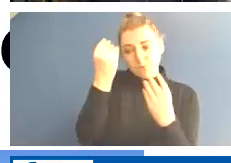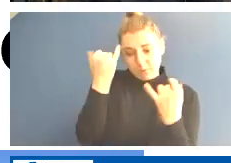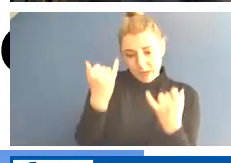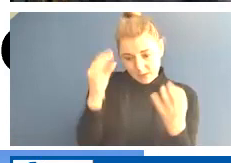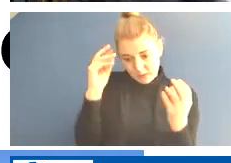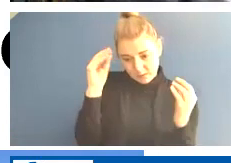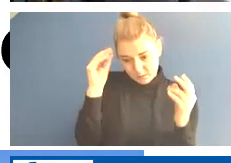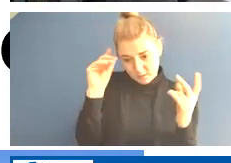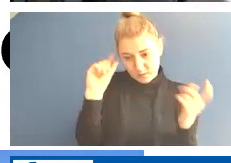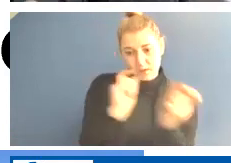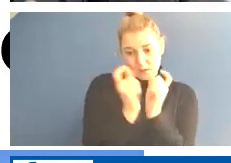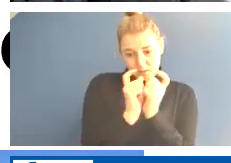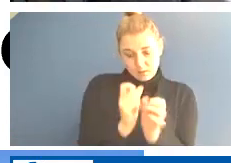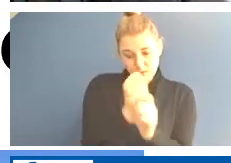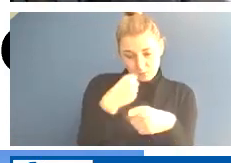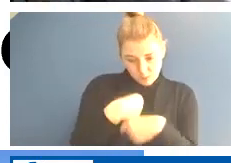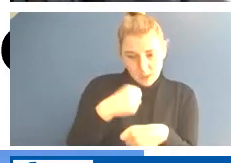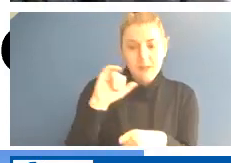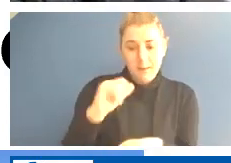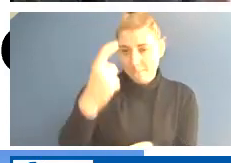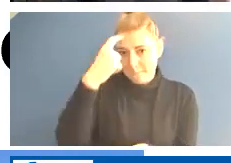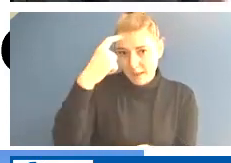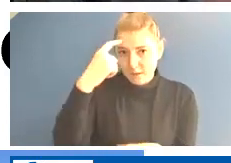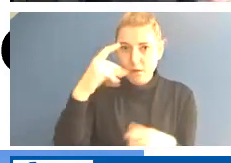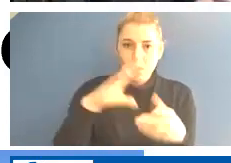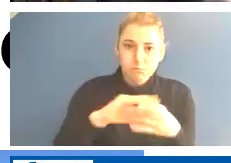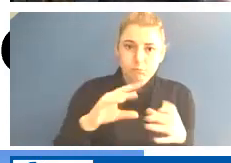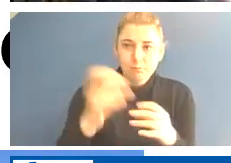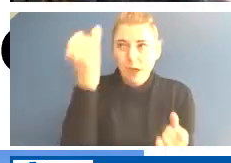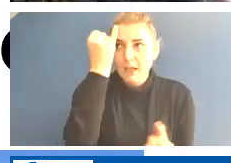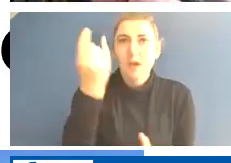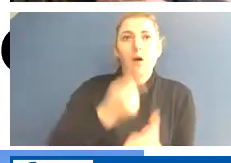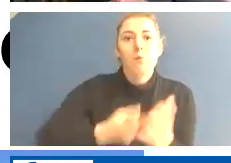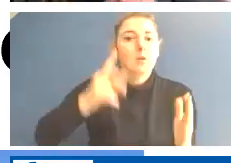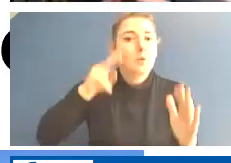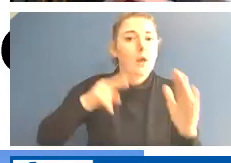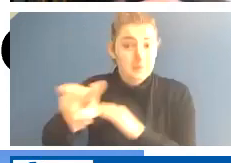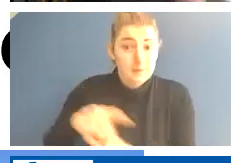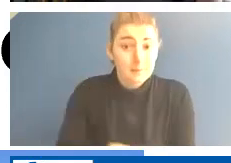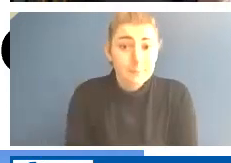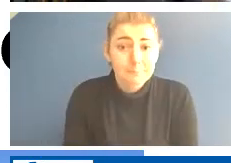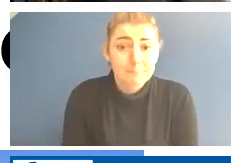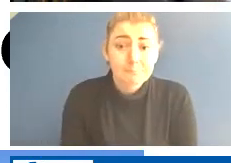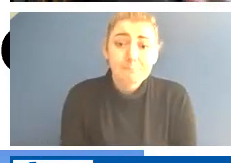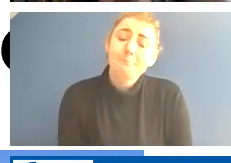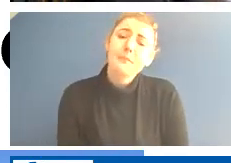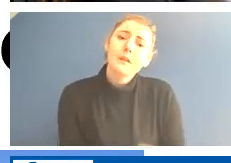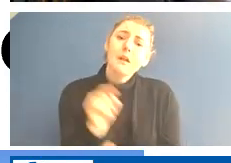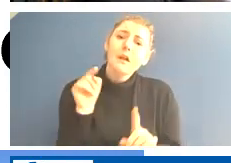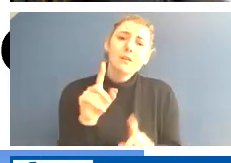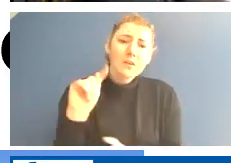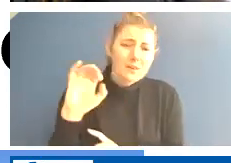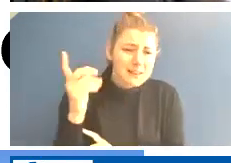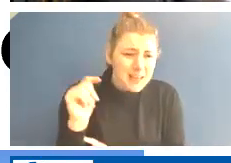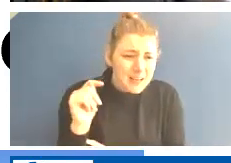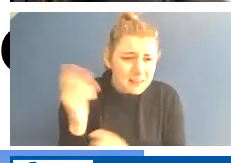to inform creating that mental idea of what to anticipate. So the text here, along